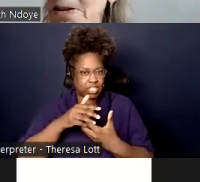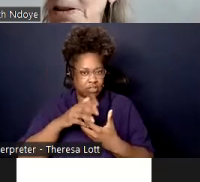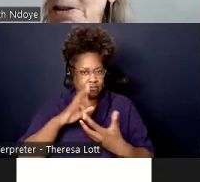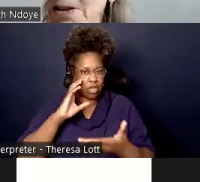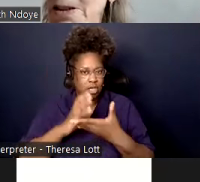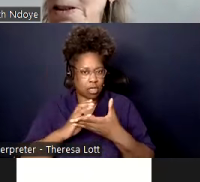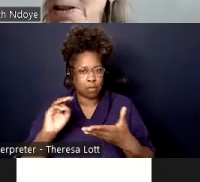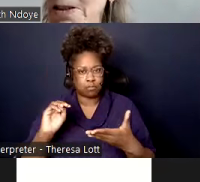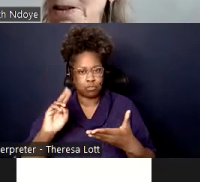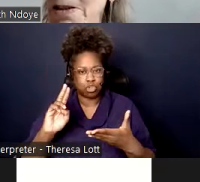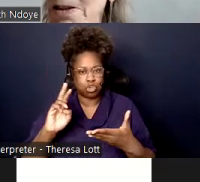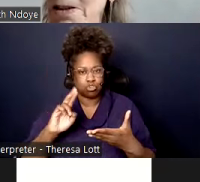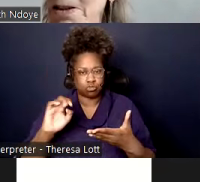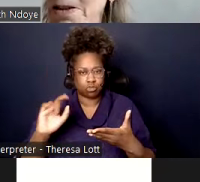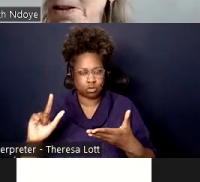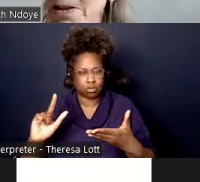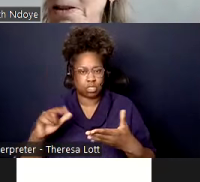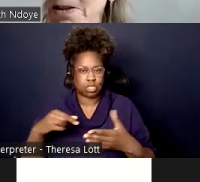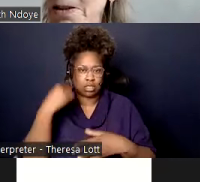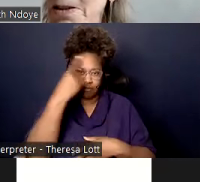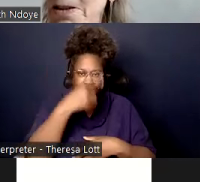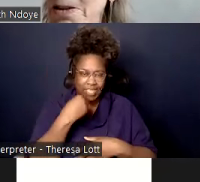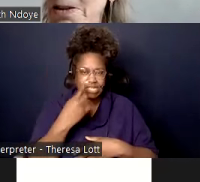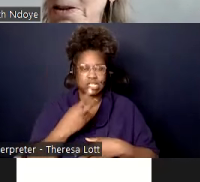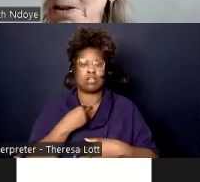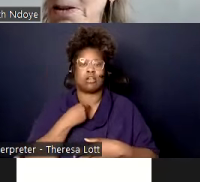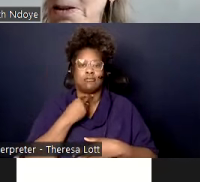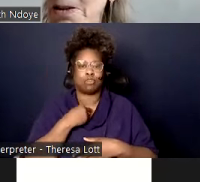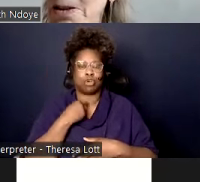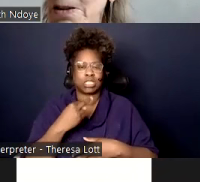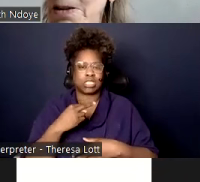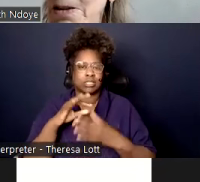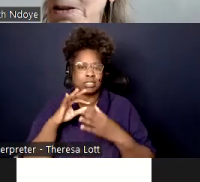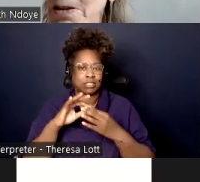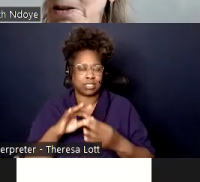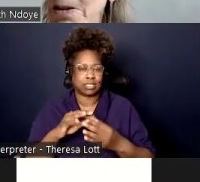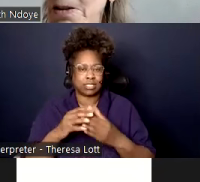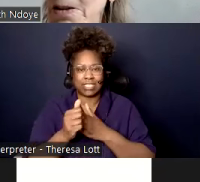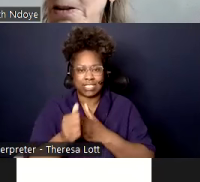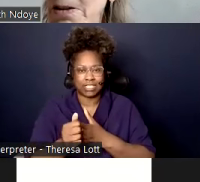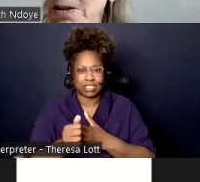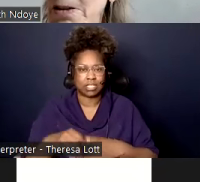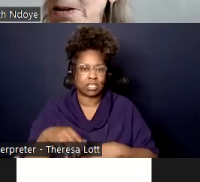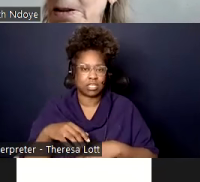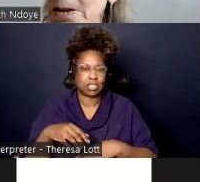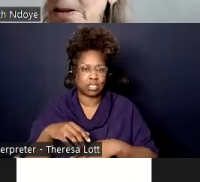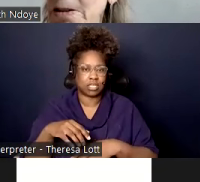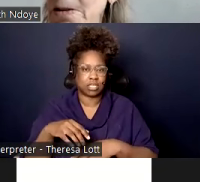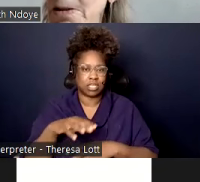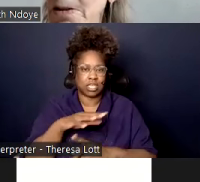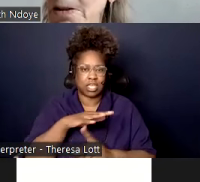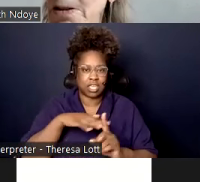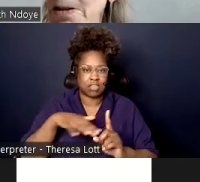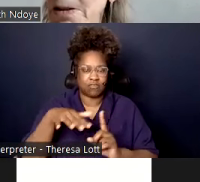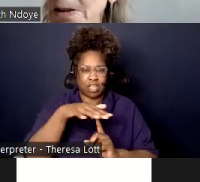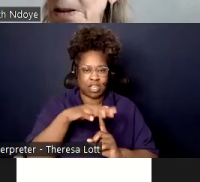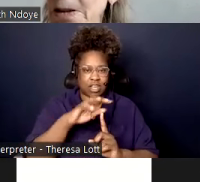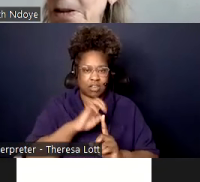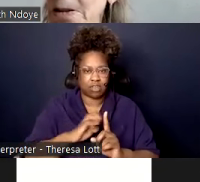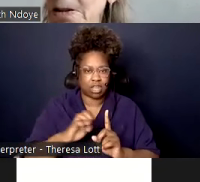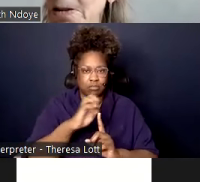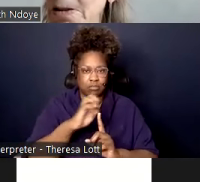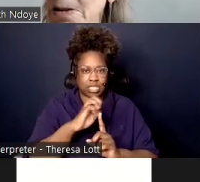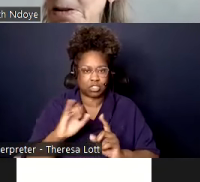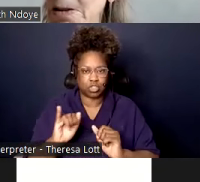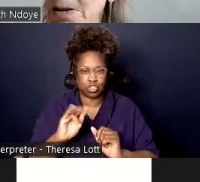the voices leading the environmental justice and climate change spaces from each of the 4 communities, while